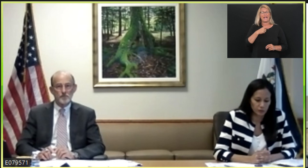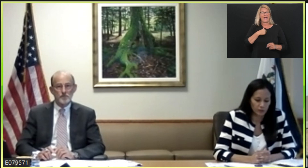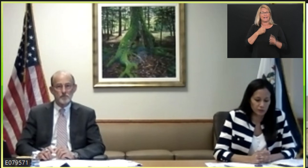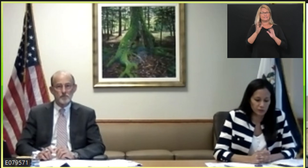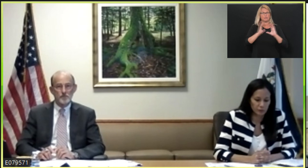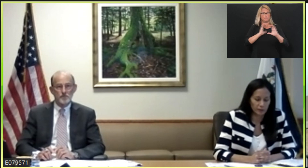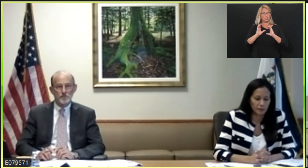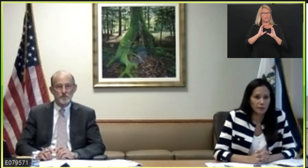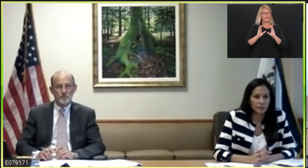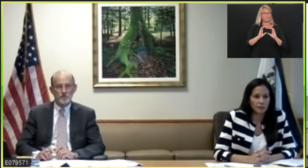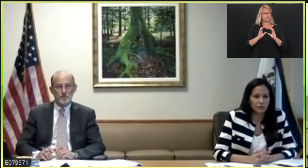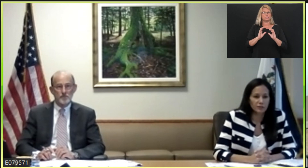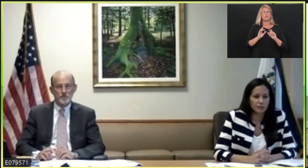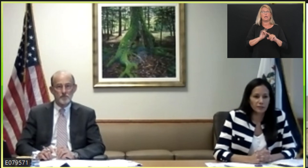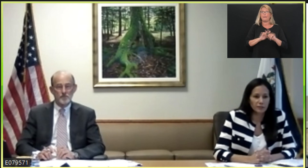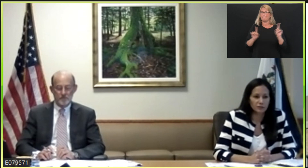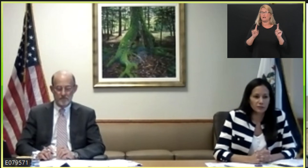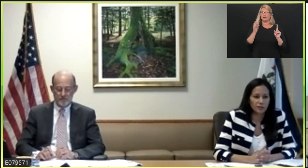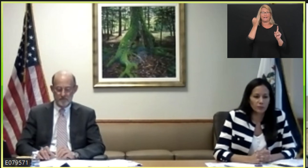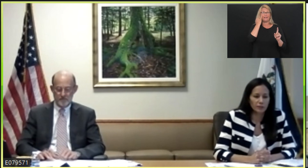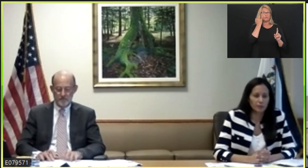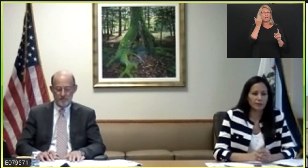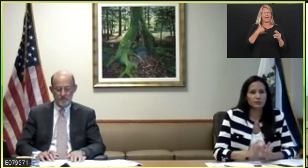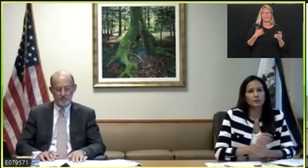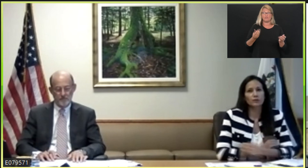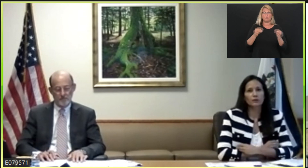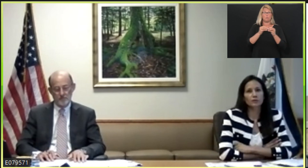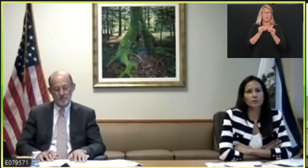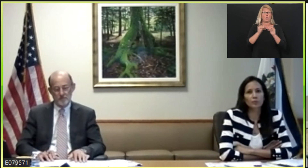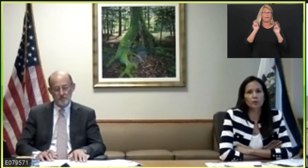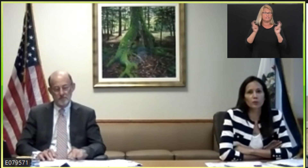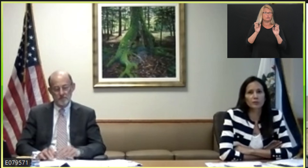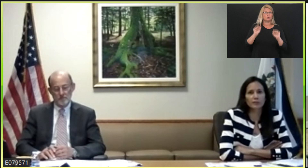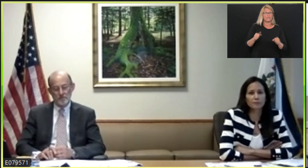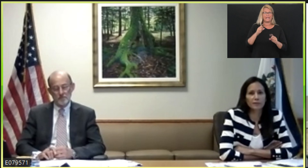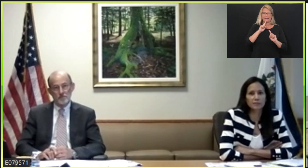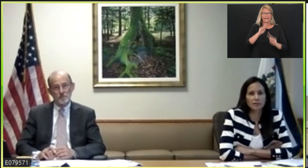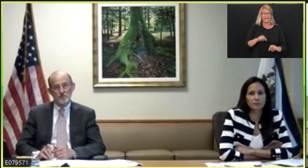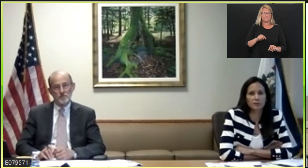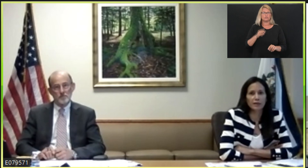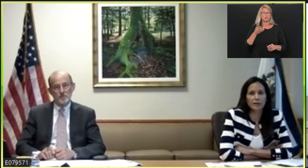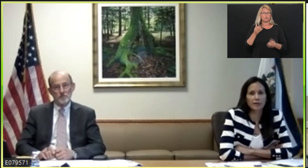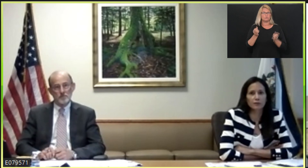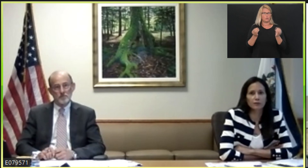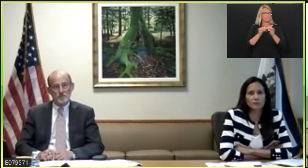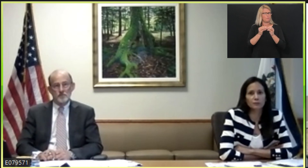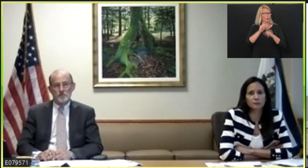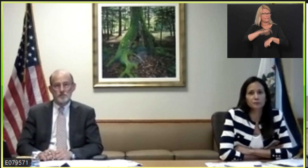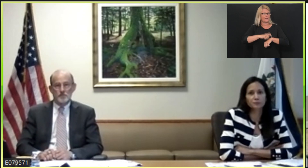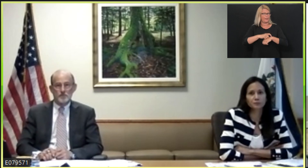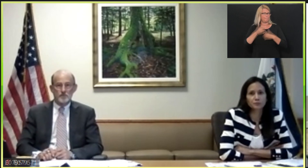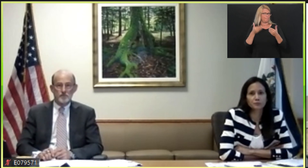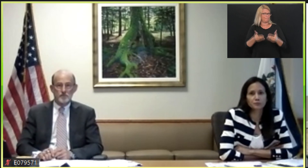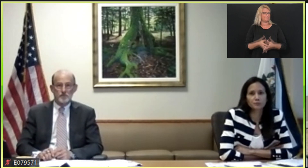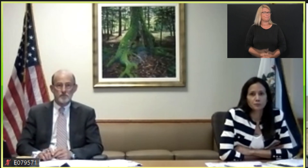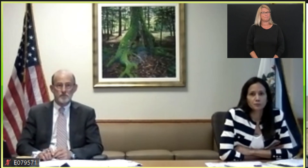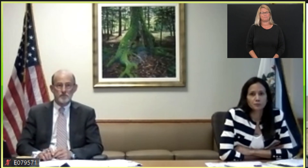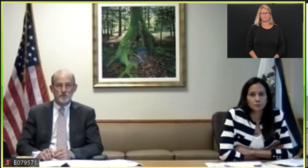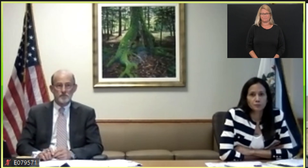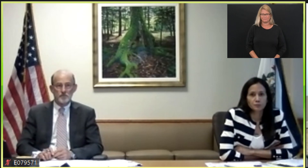answer questions, but if there's anything else there, we can answer those appropriately as time allows. Thank you.